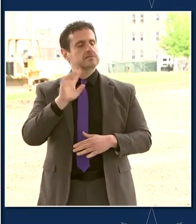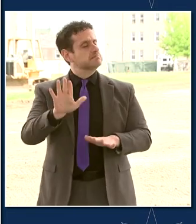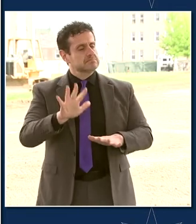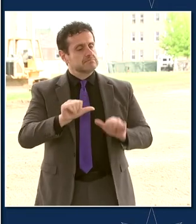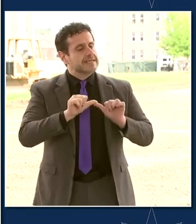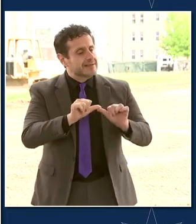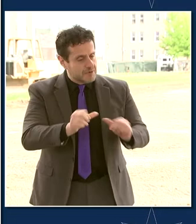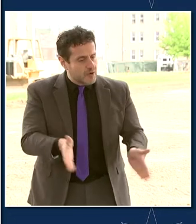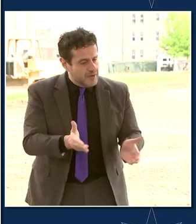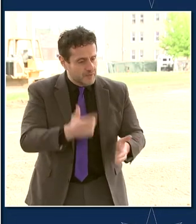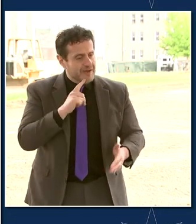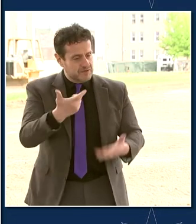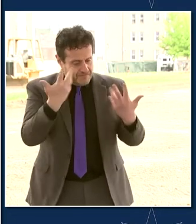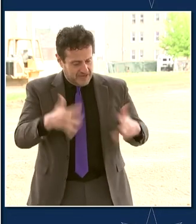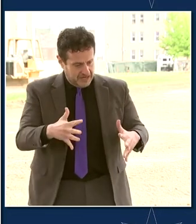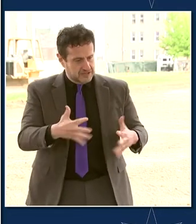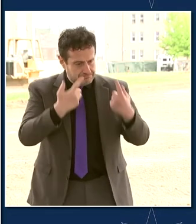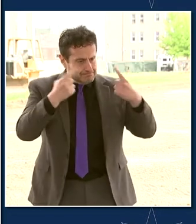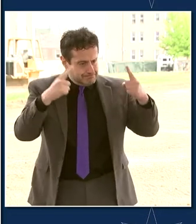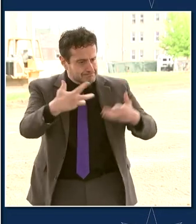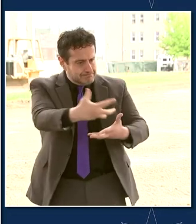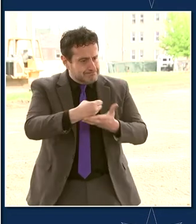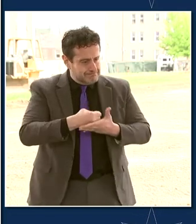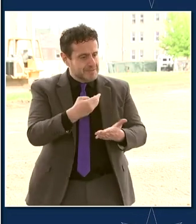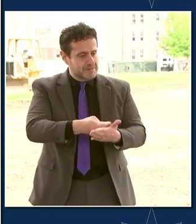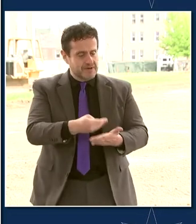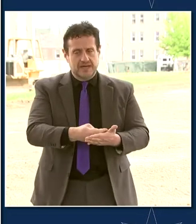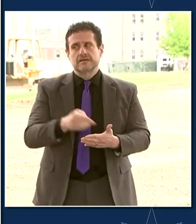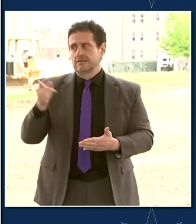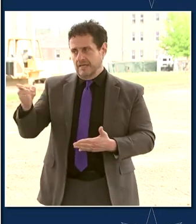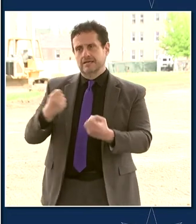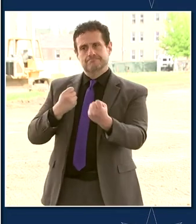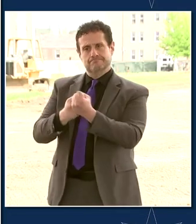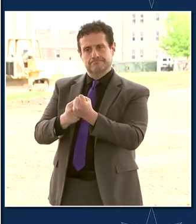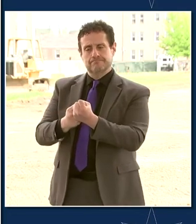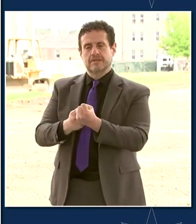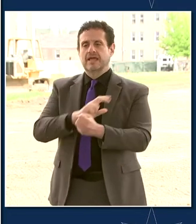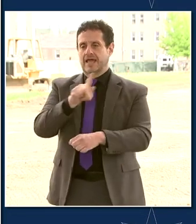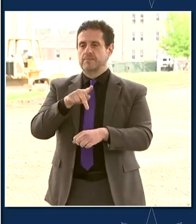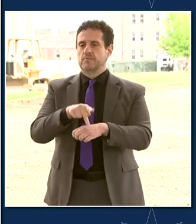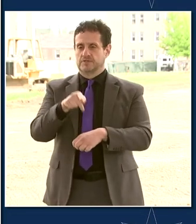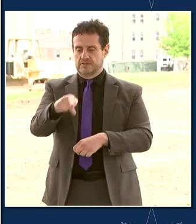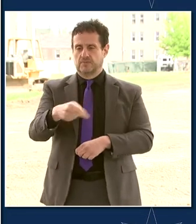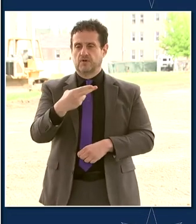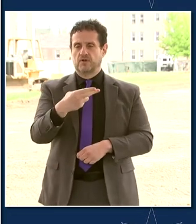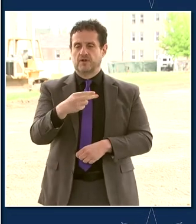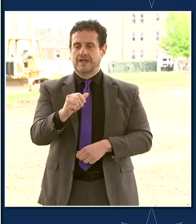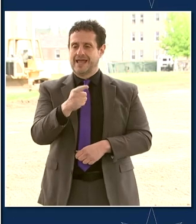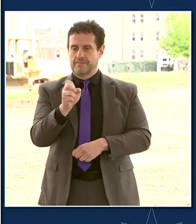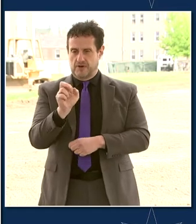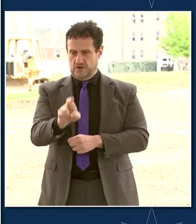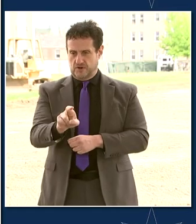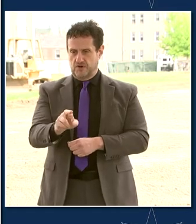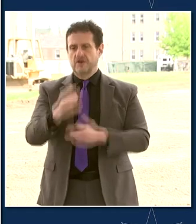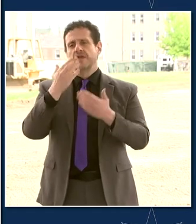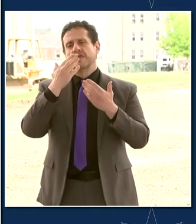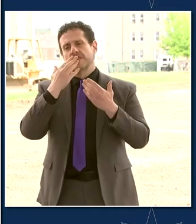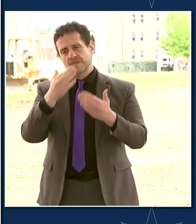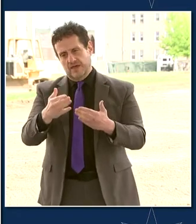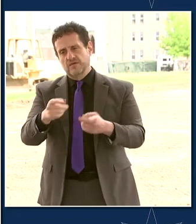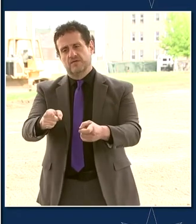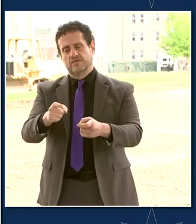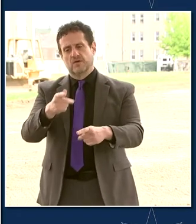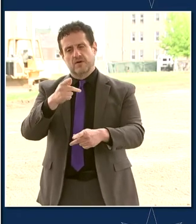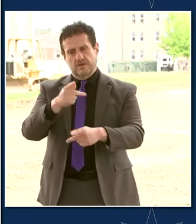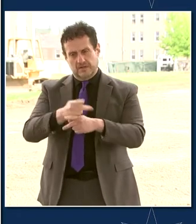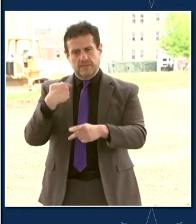gotta get this done, who was also there. And Principal Haymonker, thank you. Thank you for keeping us updated and